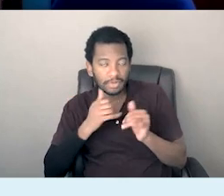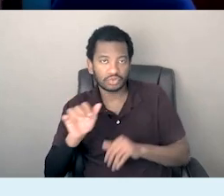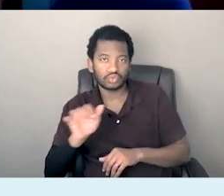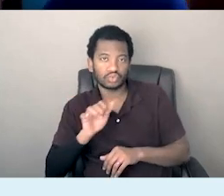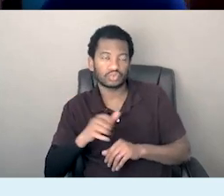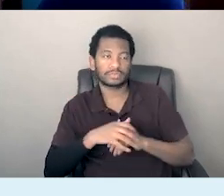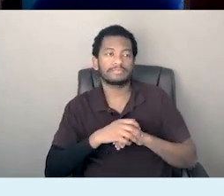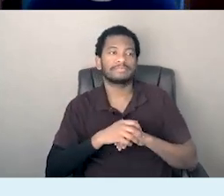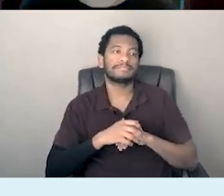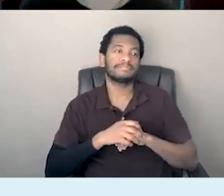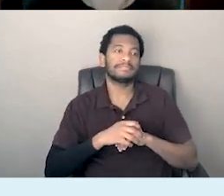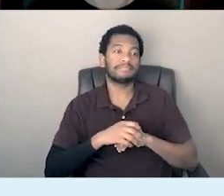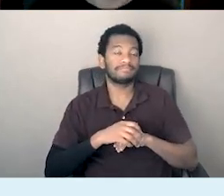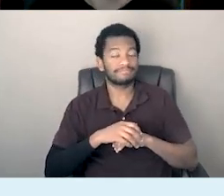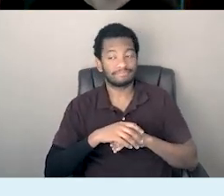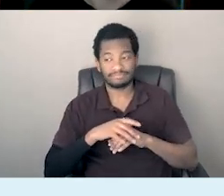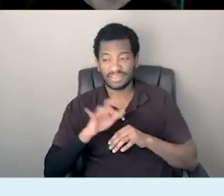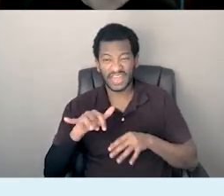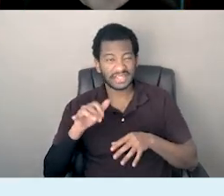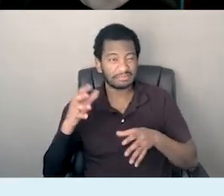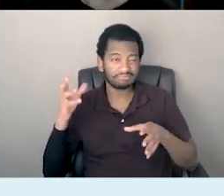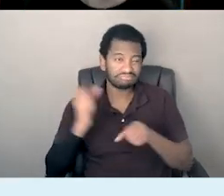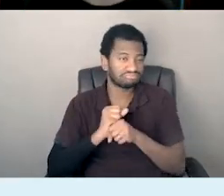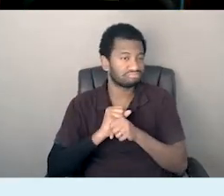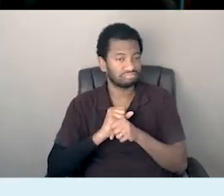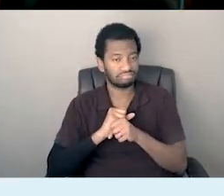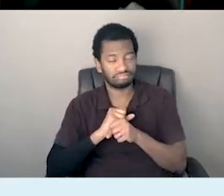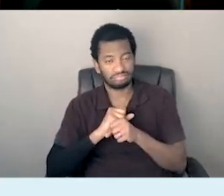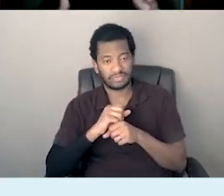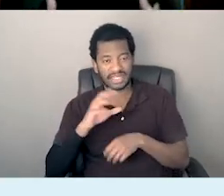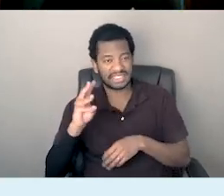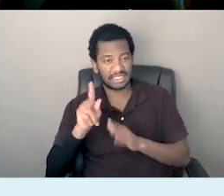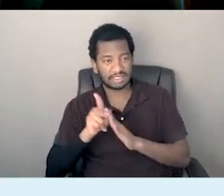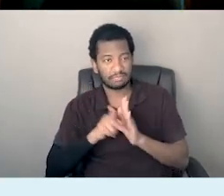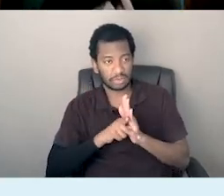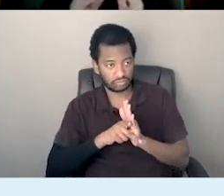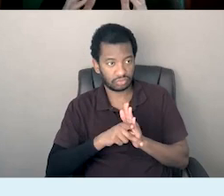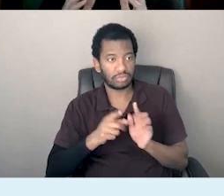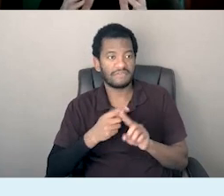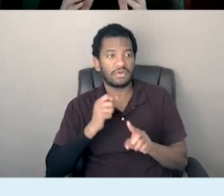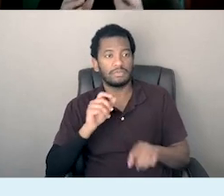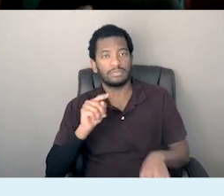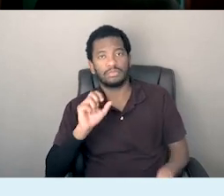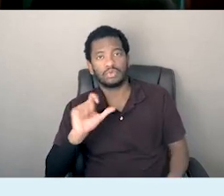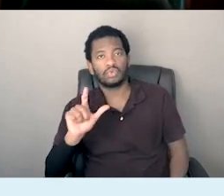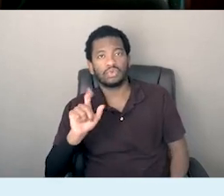So that's a brief overview of the 6 principles in the toolkit that are designed to help with figuring